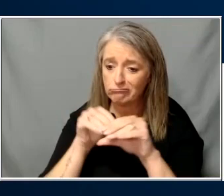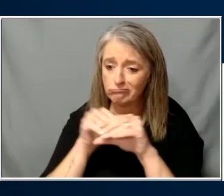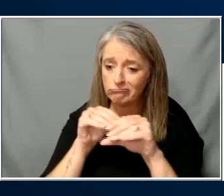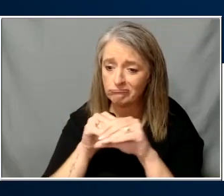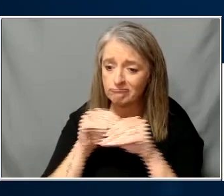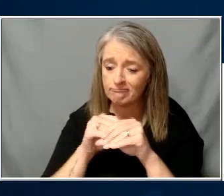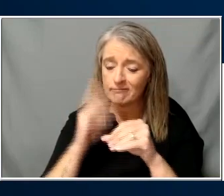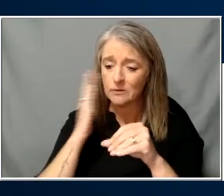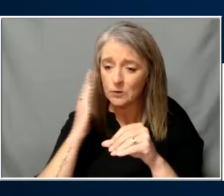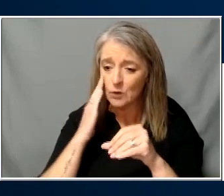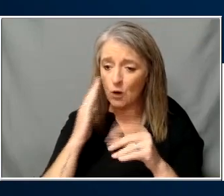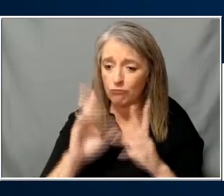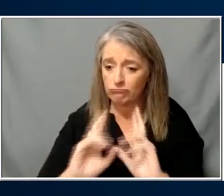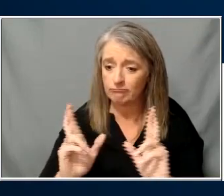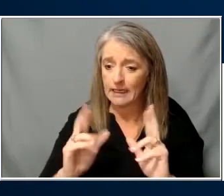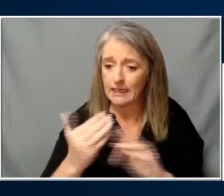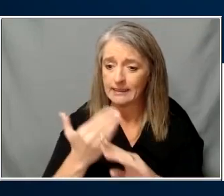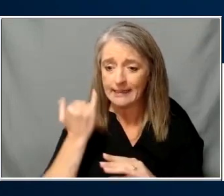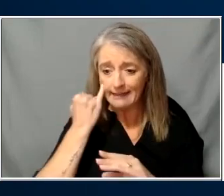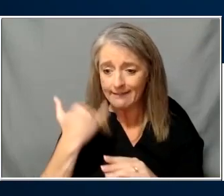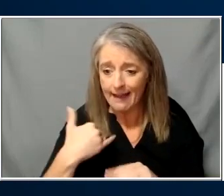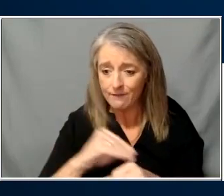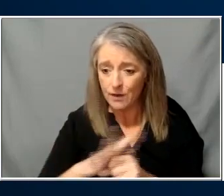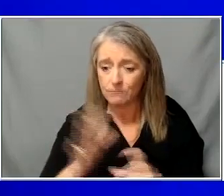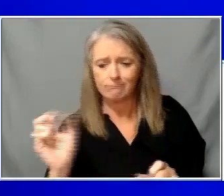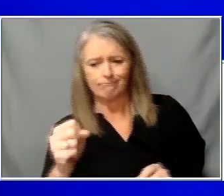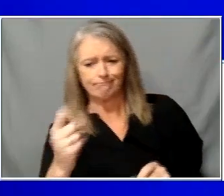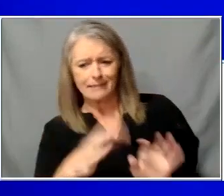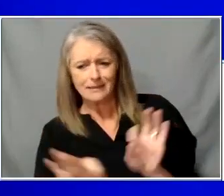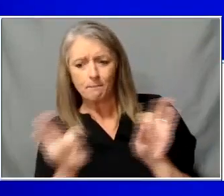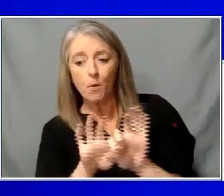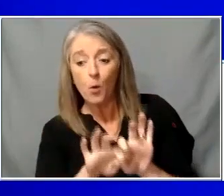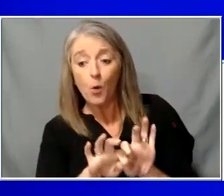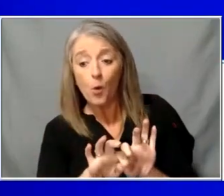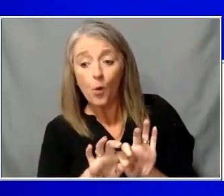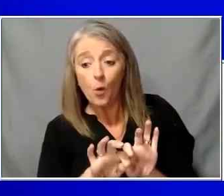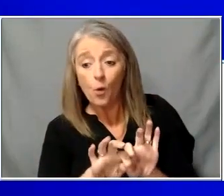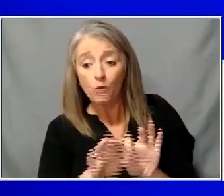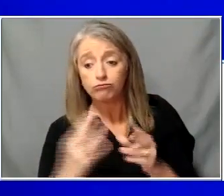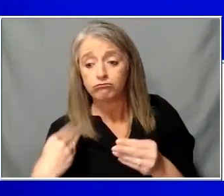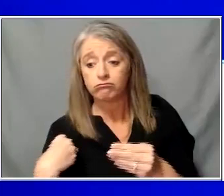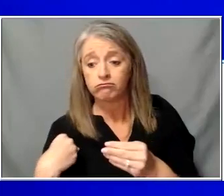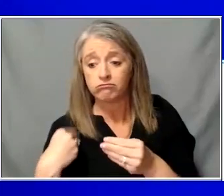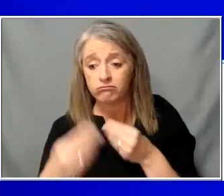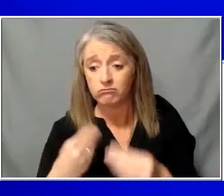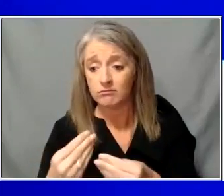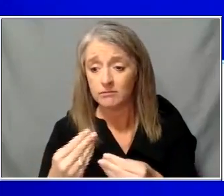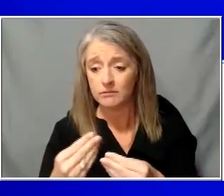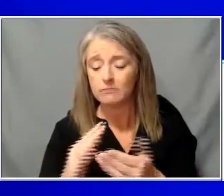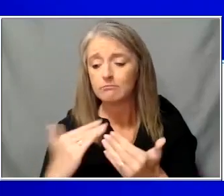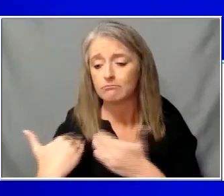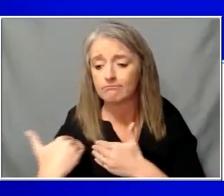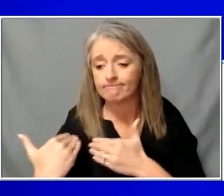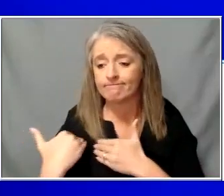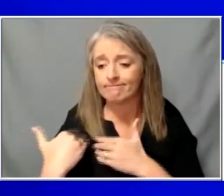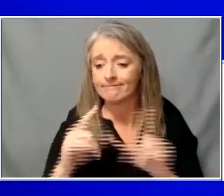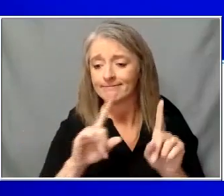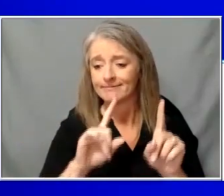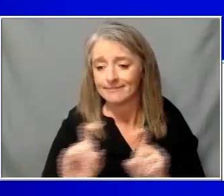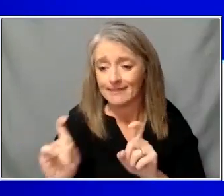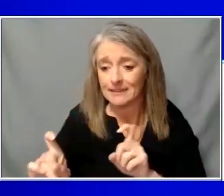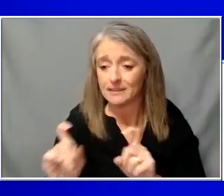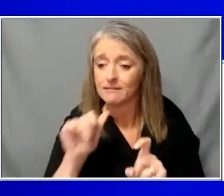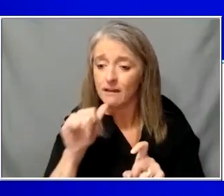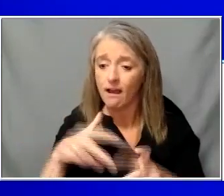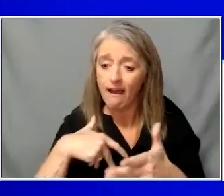their status, right? Yeah, I think it's important. It does seem like that would be a trend towards trying to be responsible as far as testing, so you aren't going